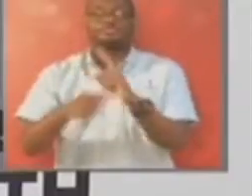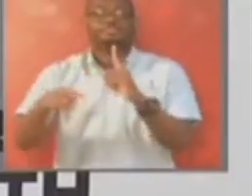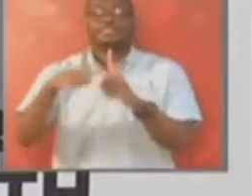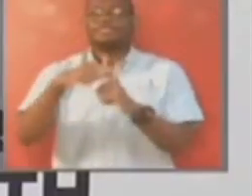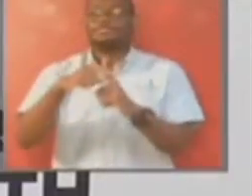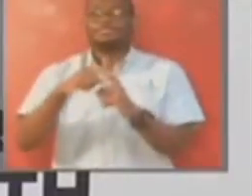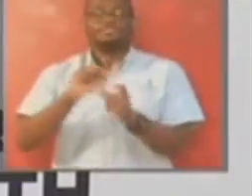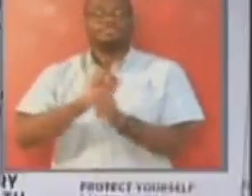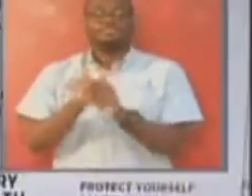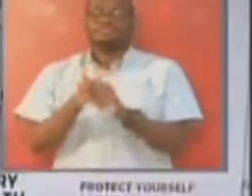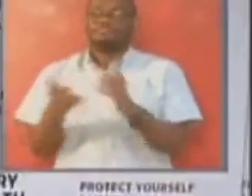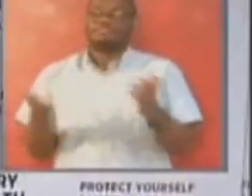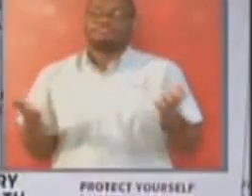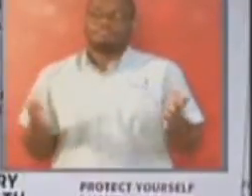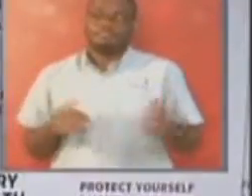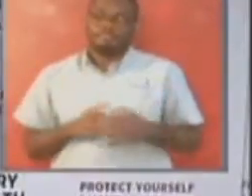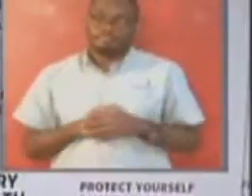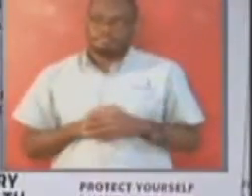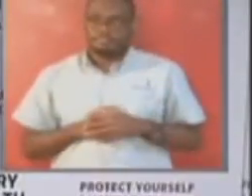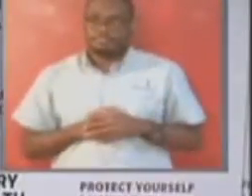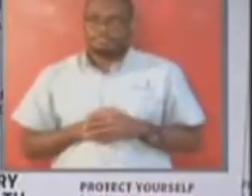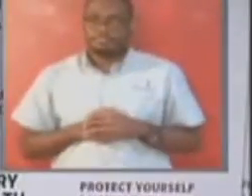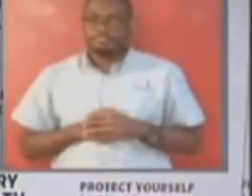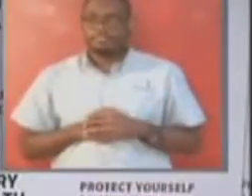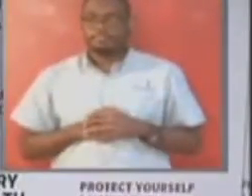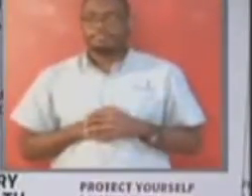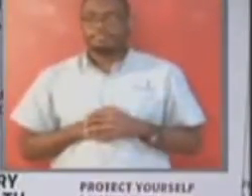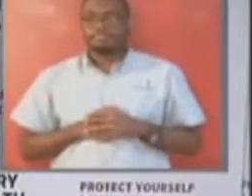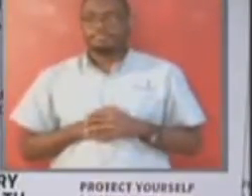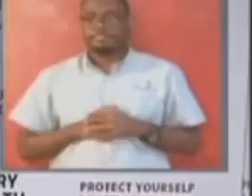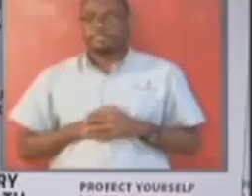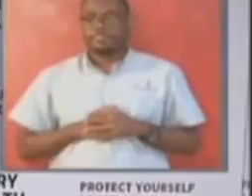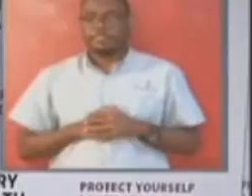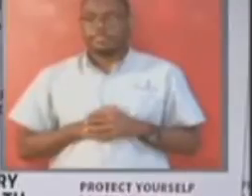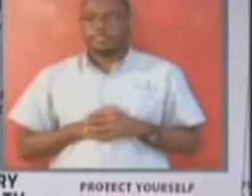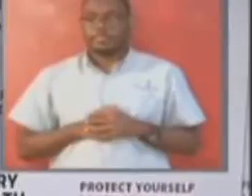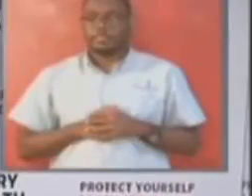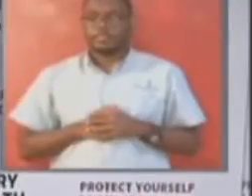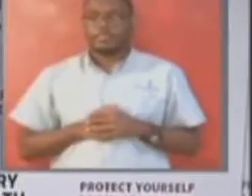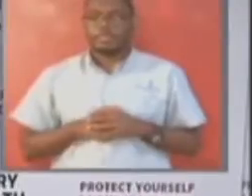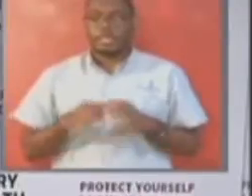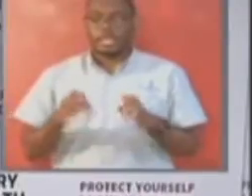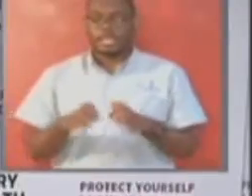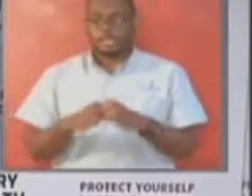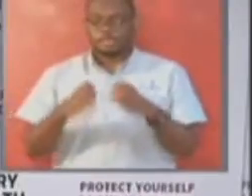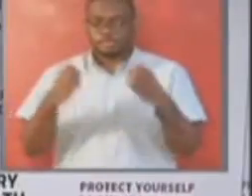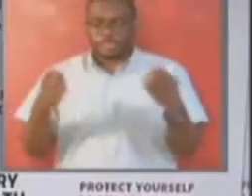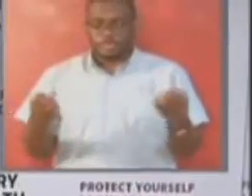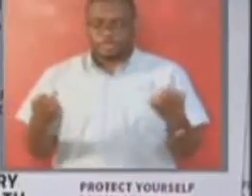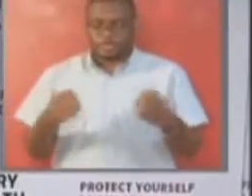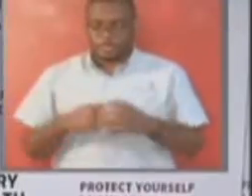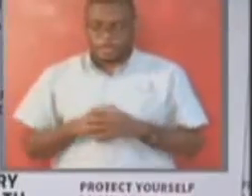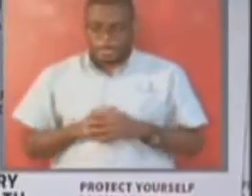home. Thank you, CMO. And we go to Express newspaper, please.